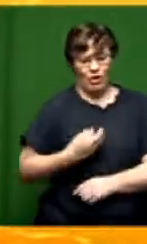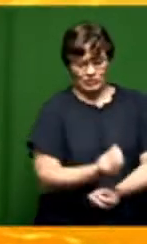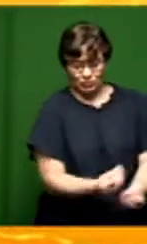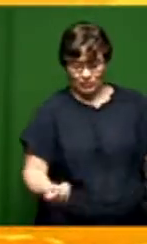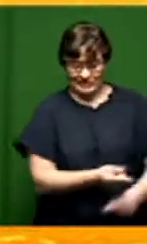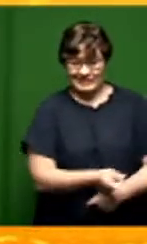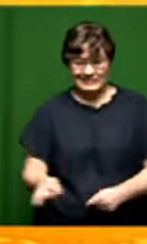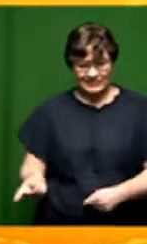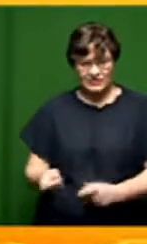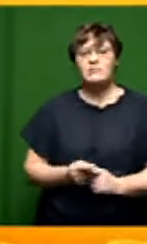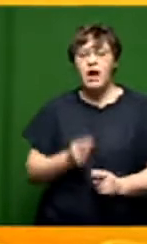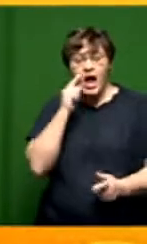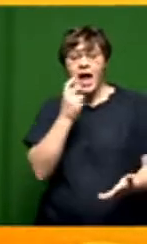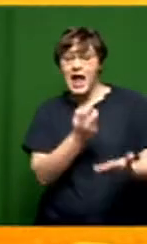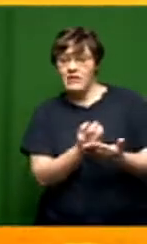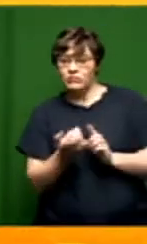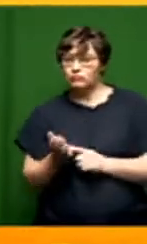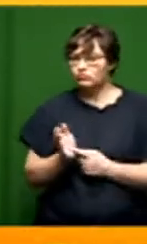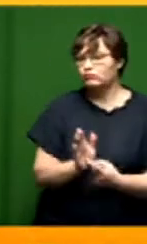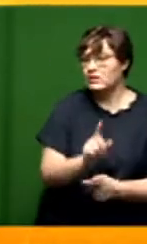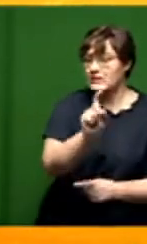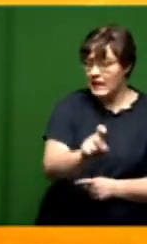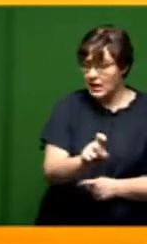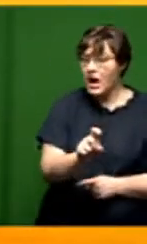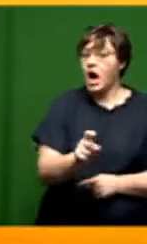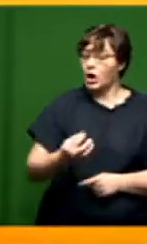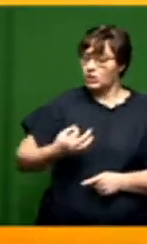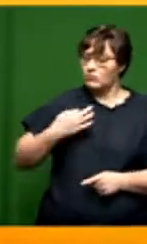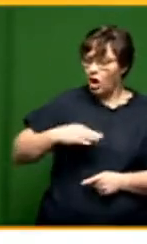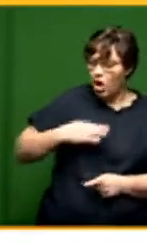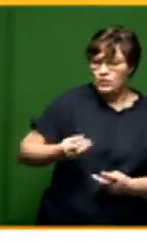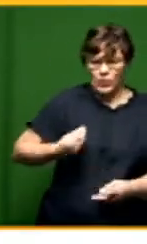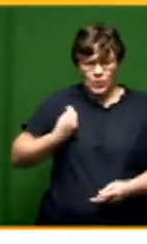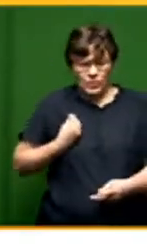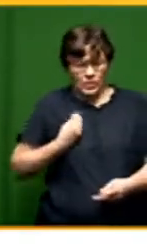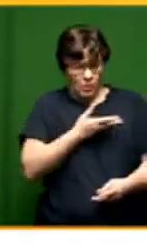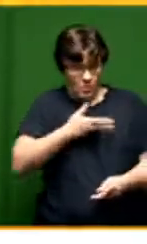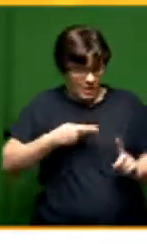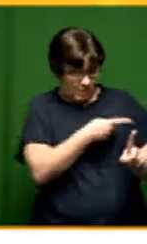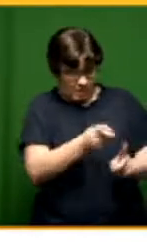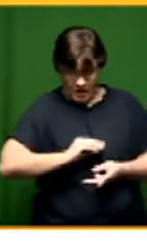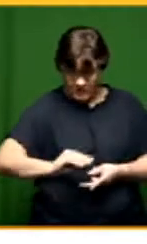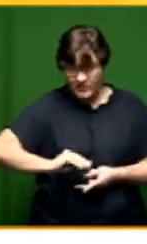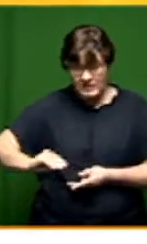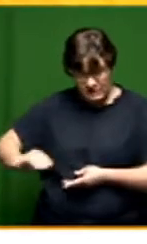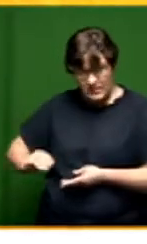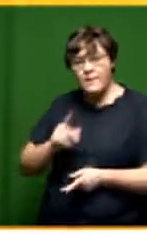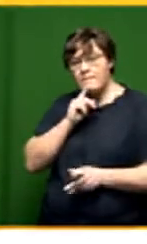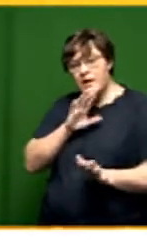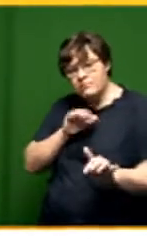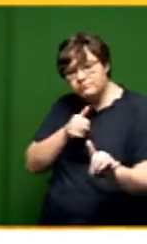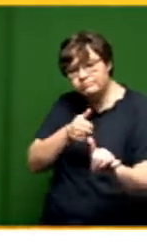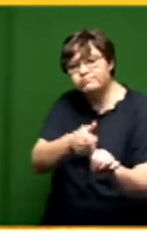from around the world confirms that investing in girls and young women actually creates a ripple effect that yields